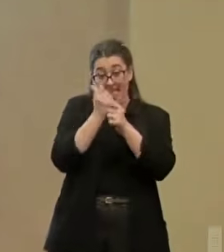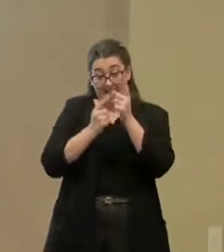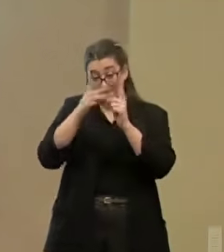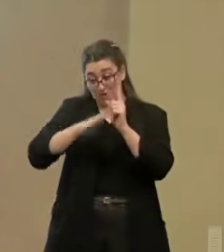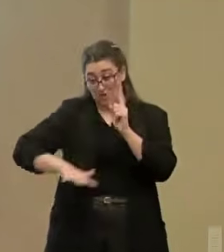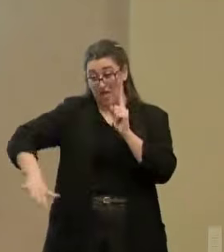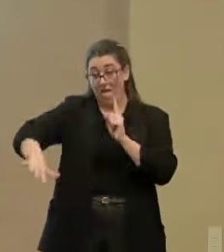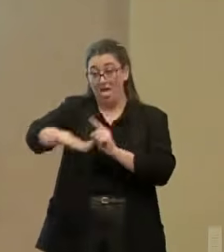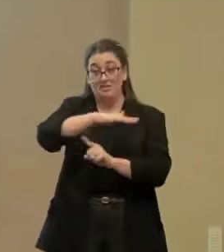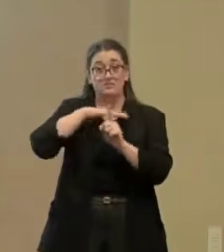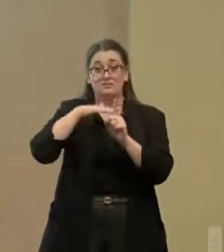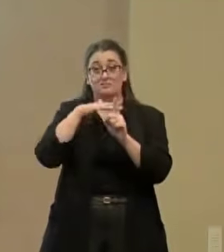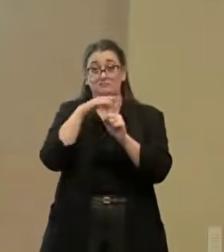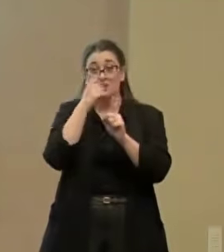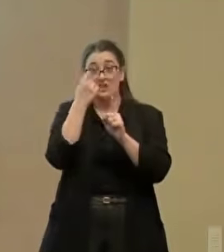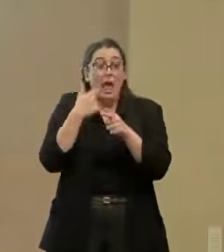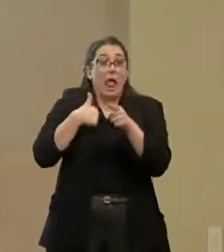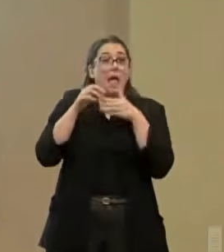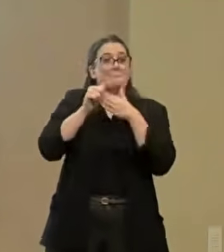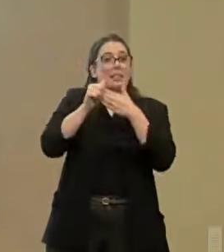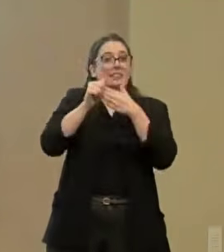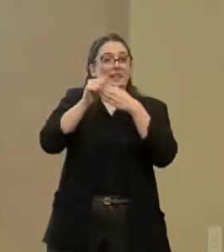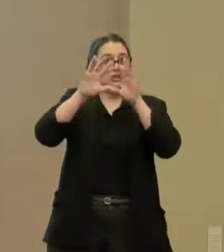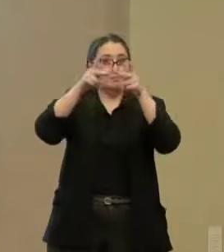It's not, around you?